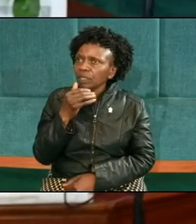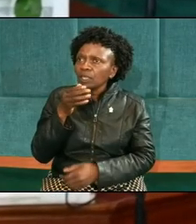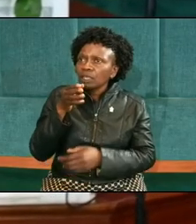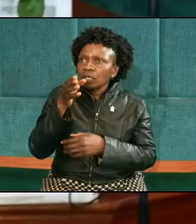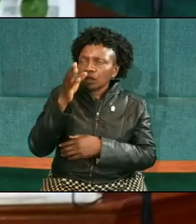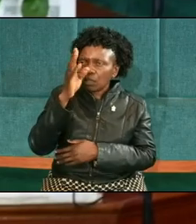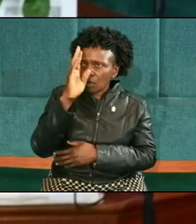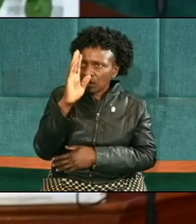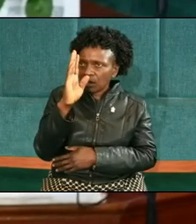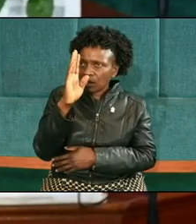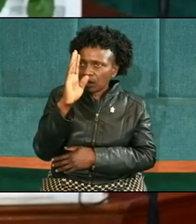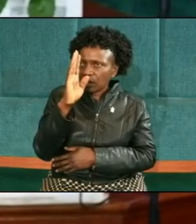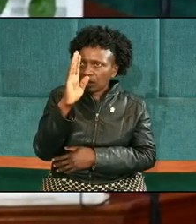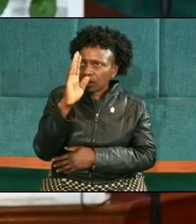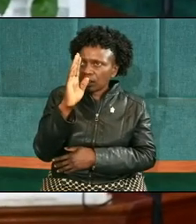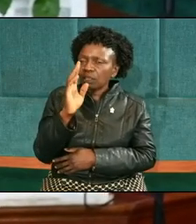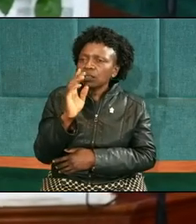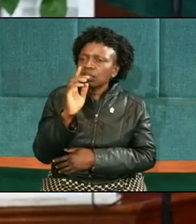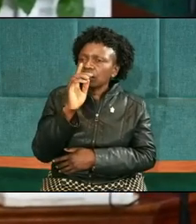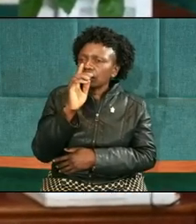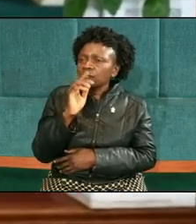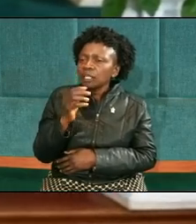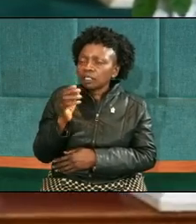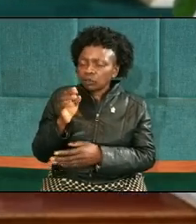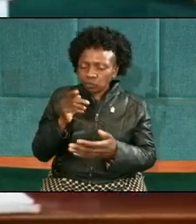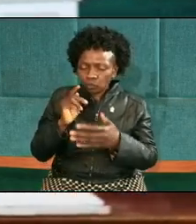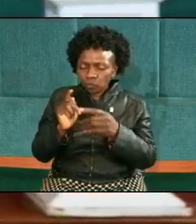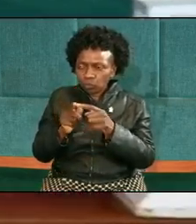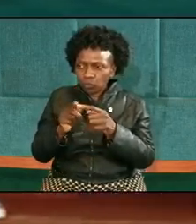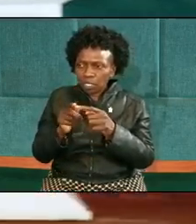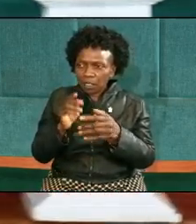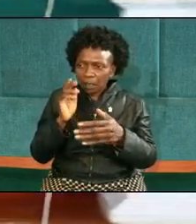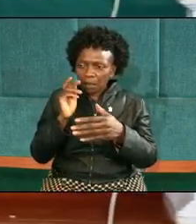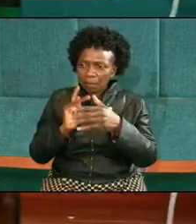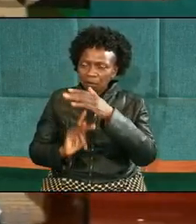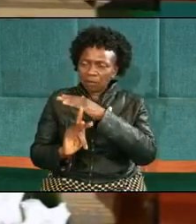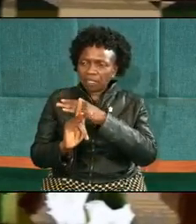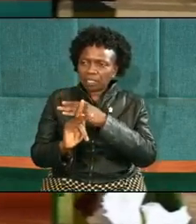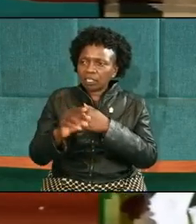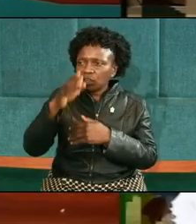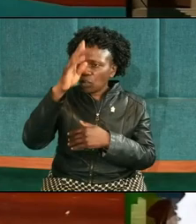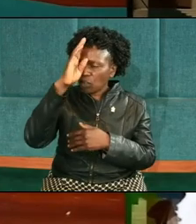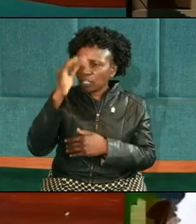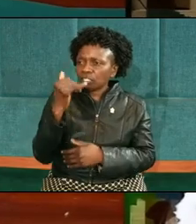God is wrong. Oh, you still didn't get it.